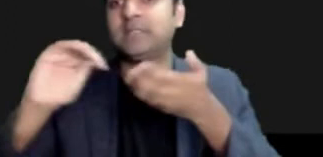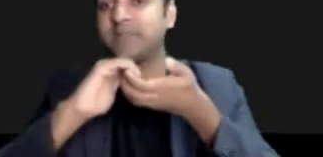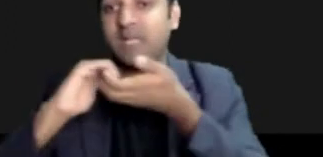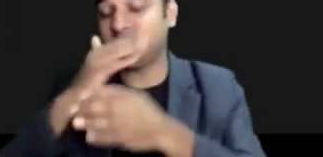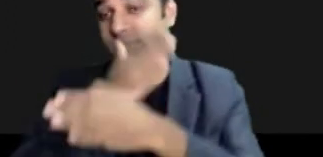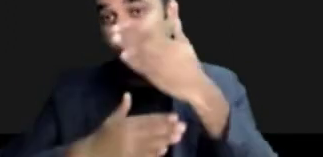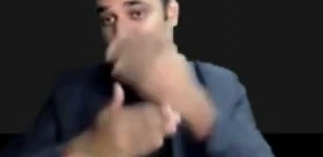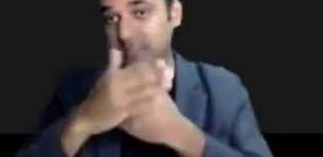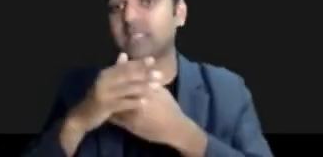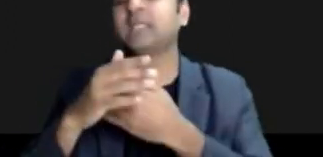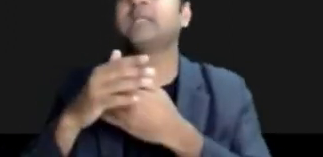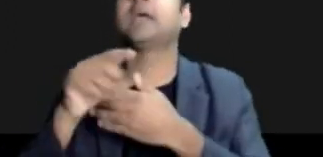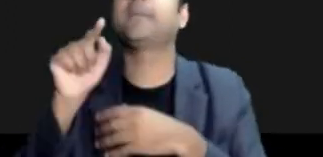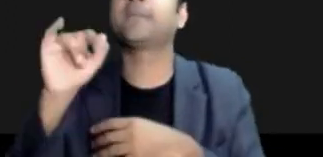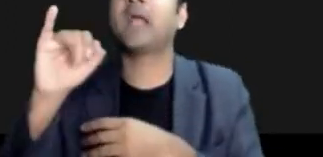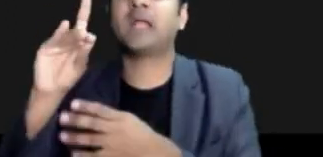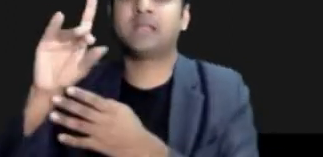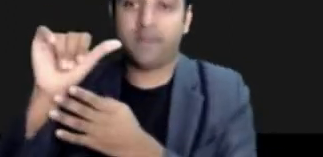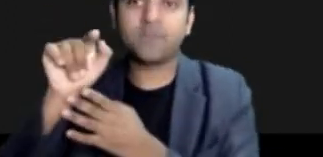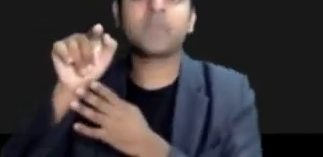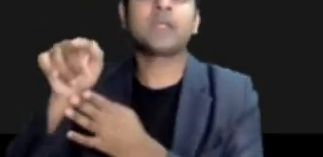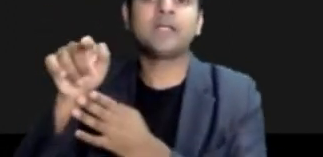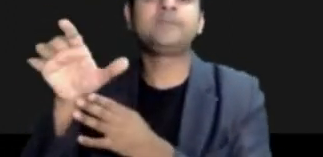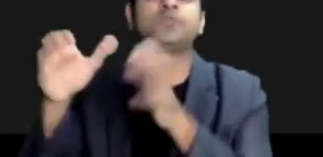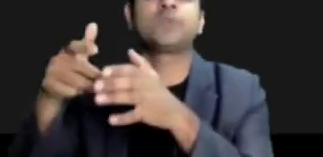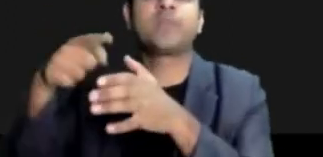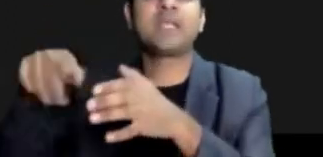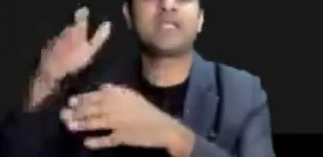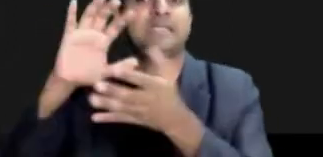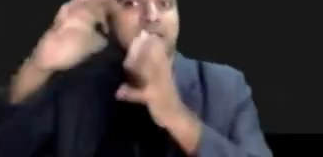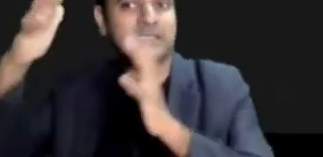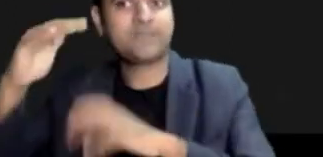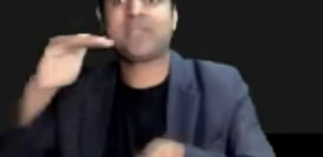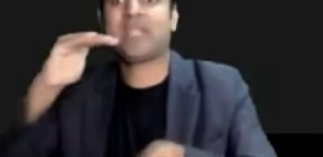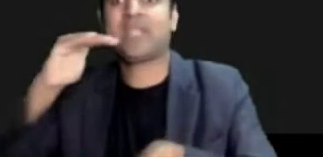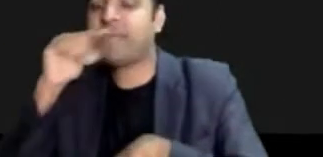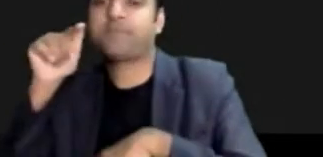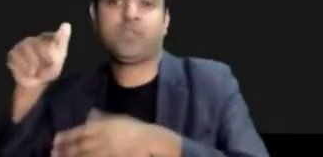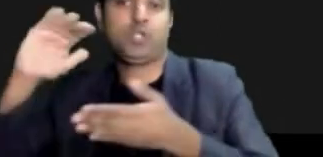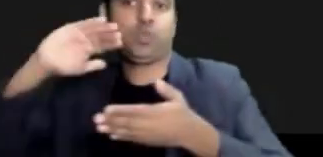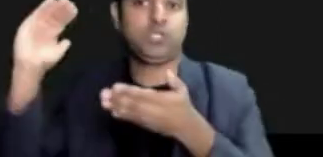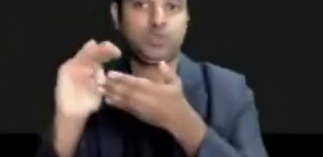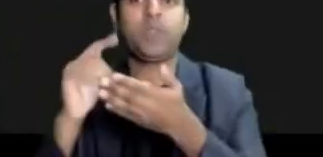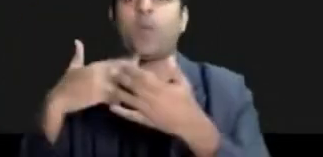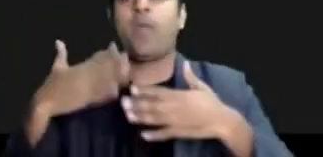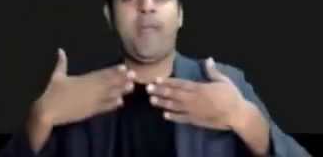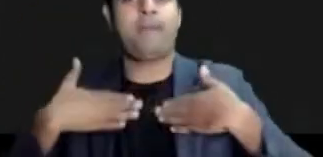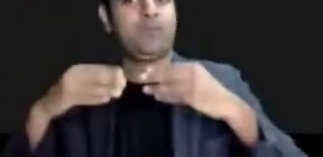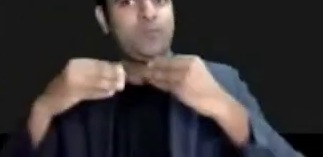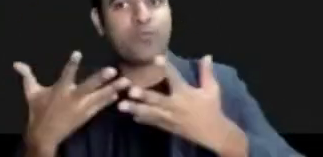the African network on disability inclusive disaster risk reduction. And this would be, I think, the